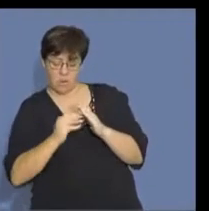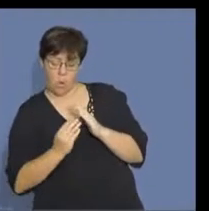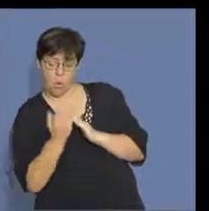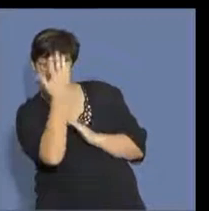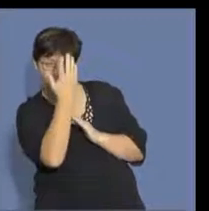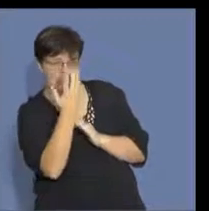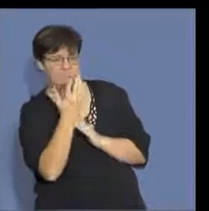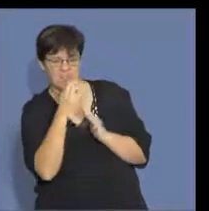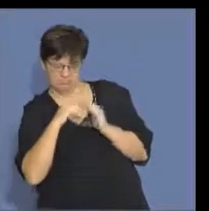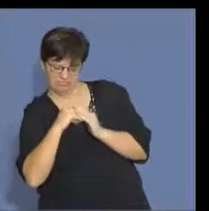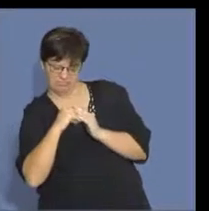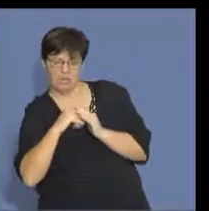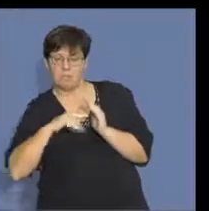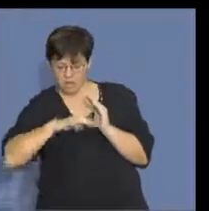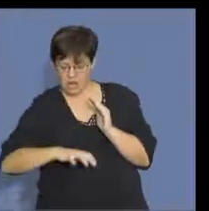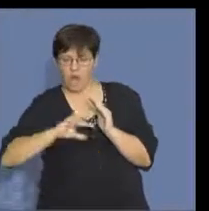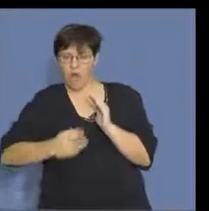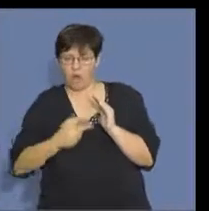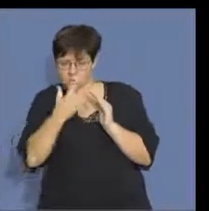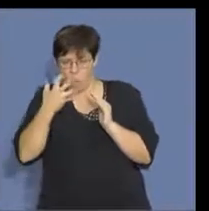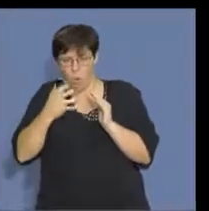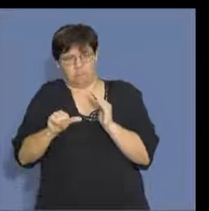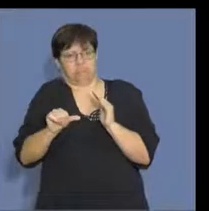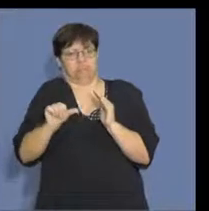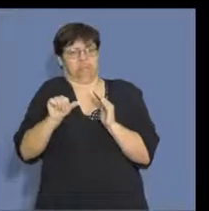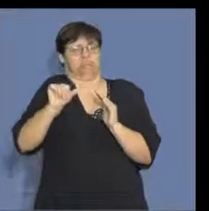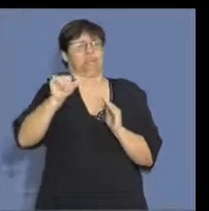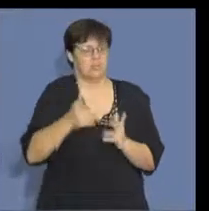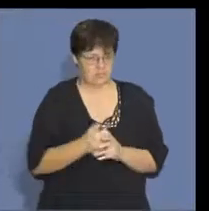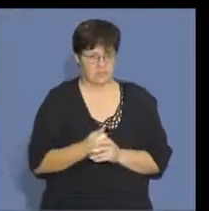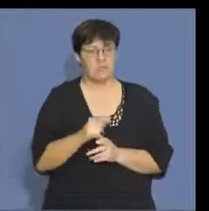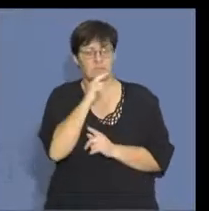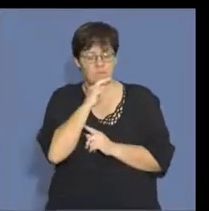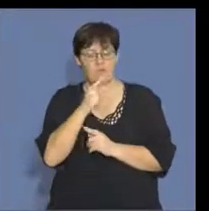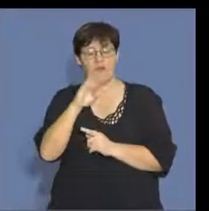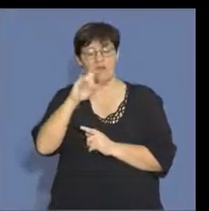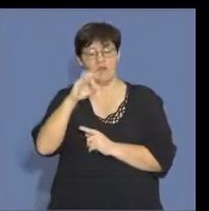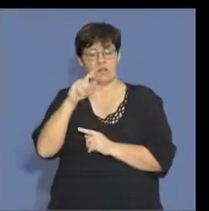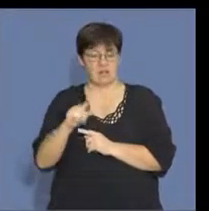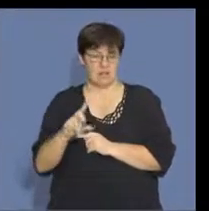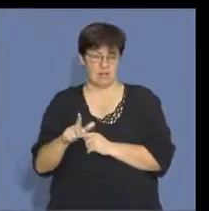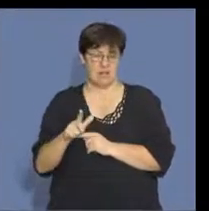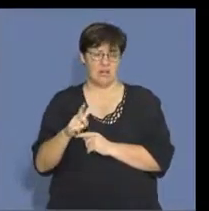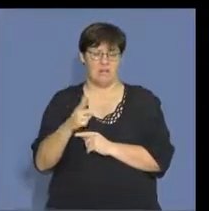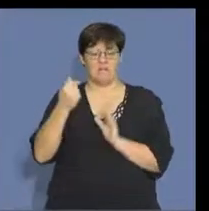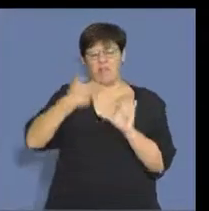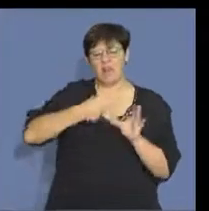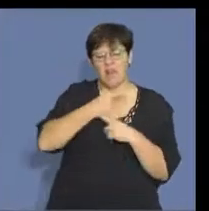lost. The possible solutions is for us to be able to reduce our use of fossil fuels. Other ways would be